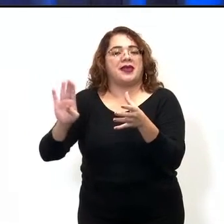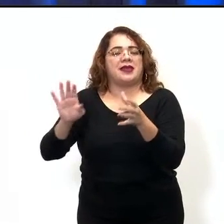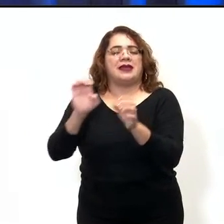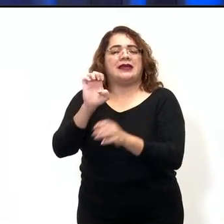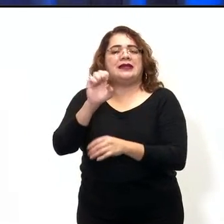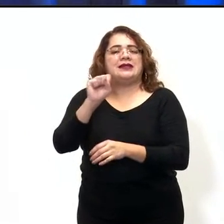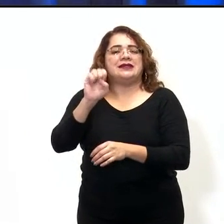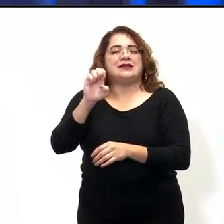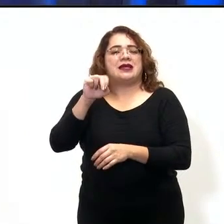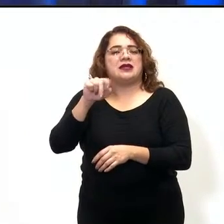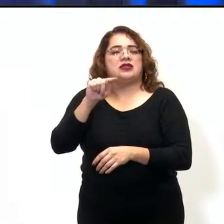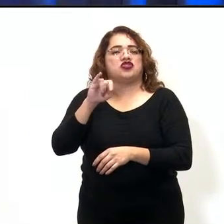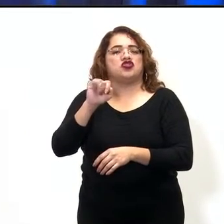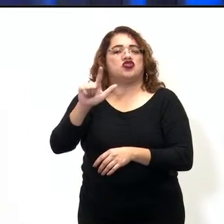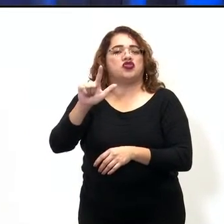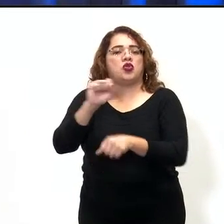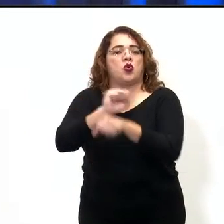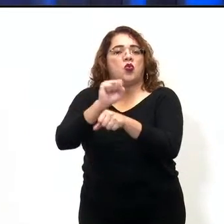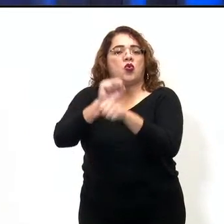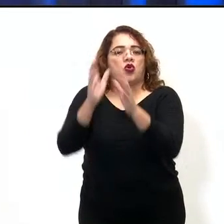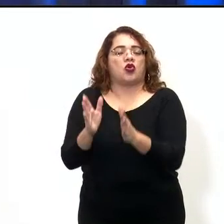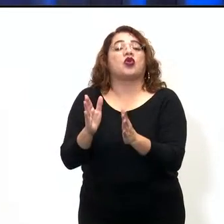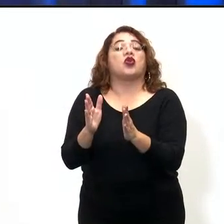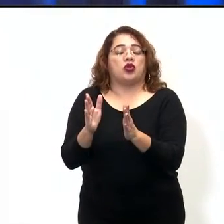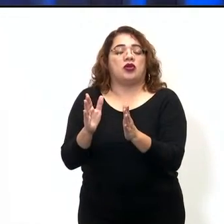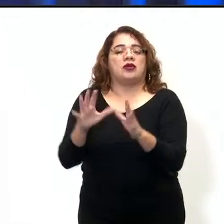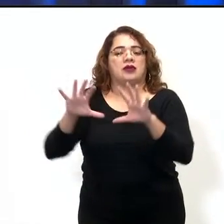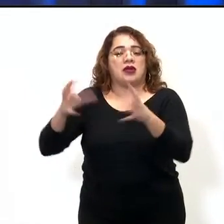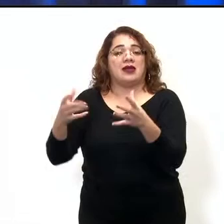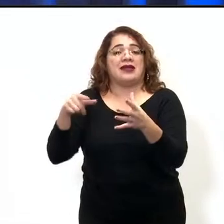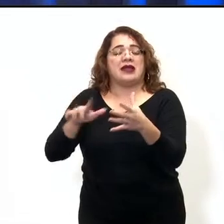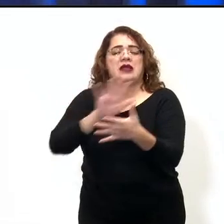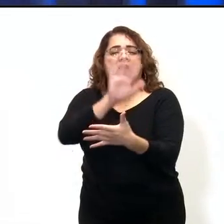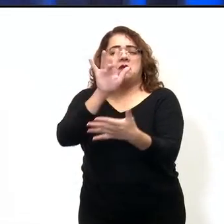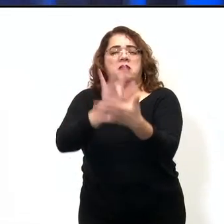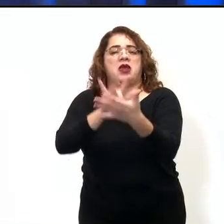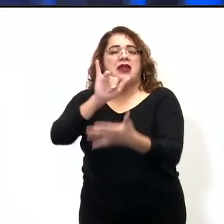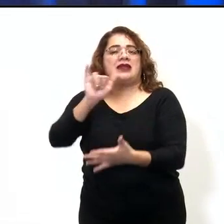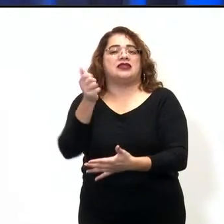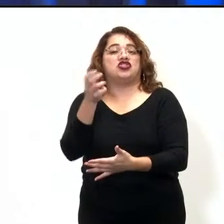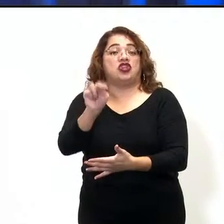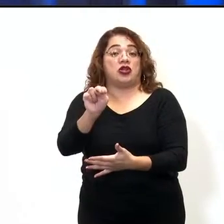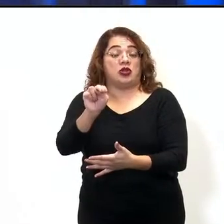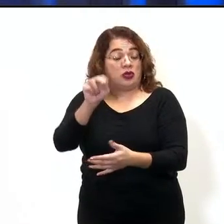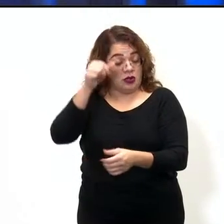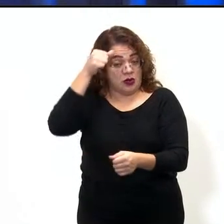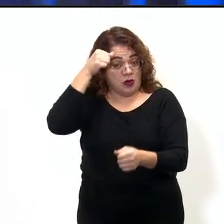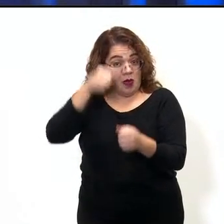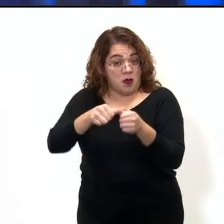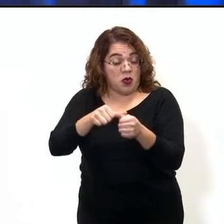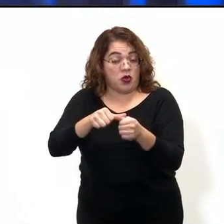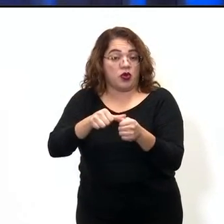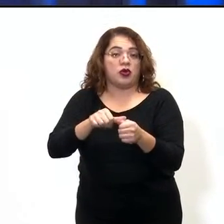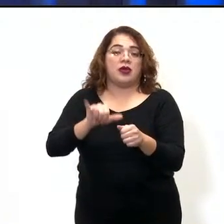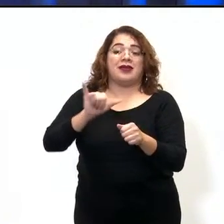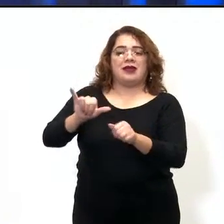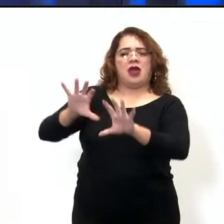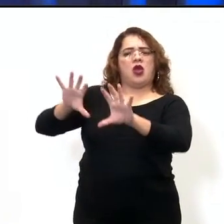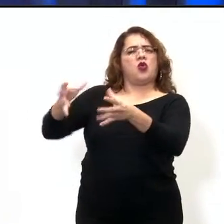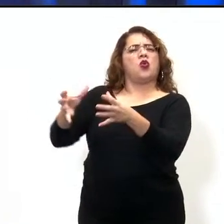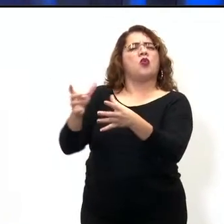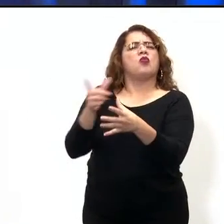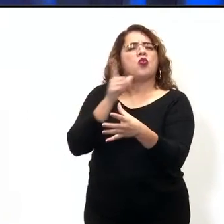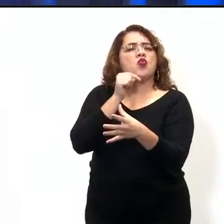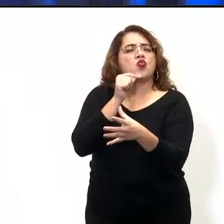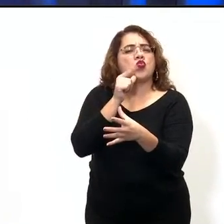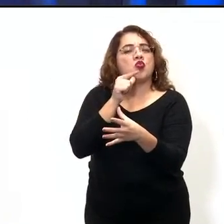1B, in hopefully mid-January. If we remember correctly, that group